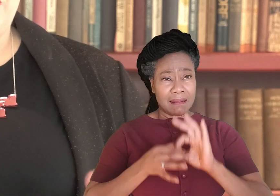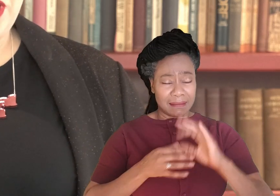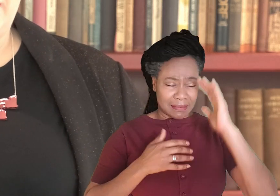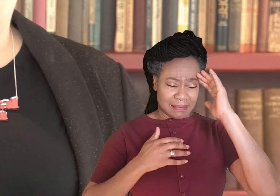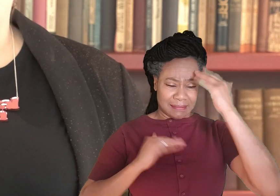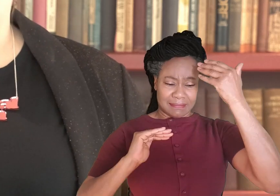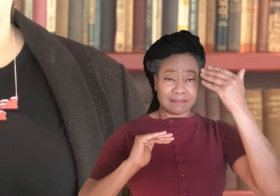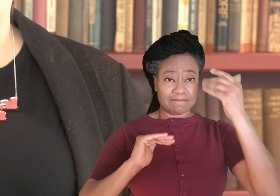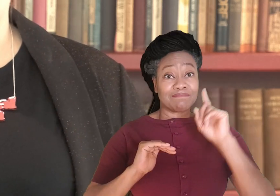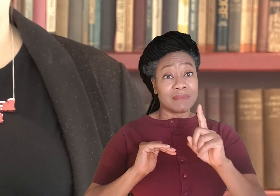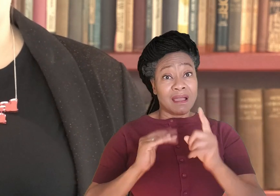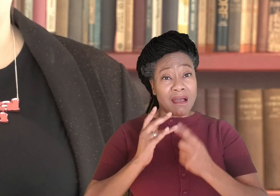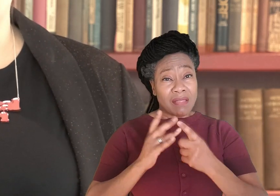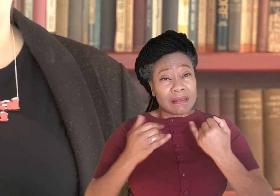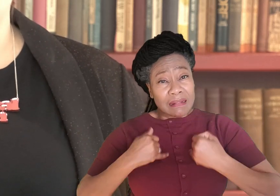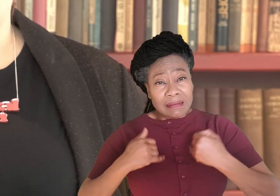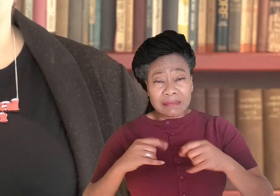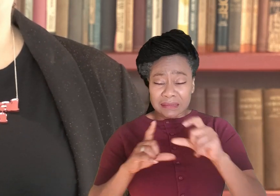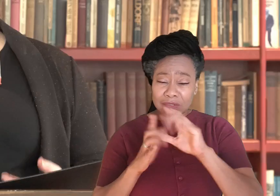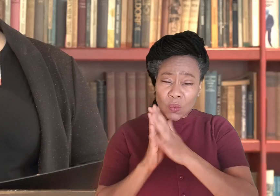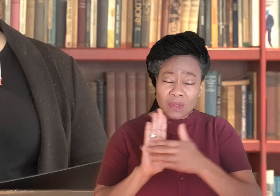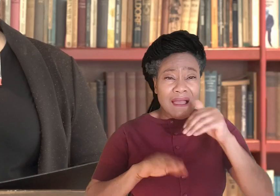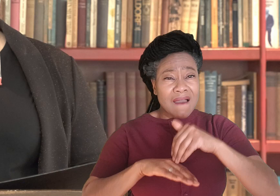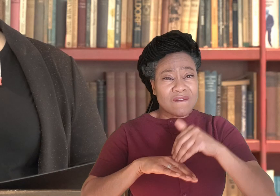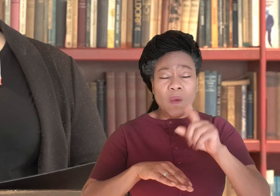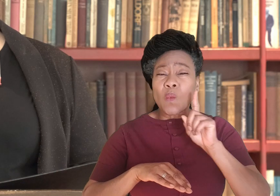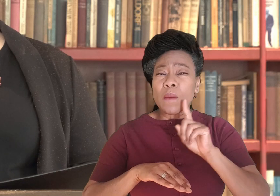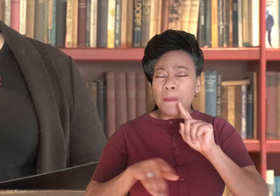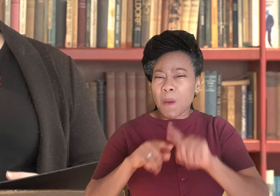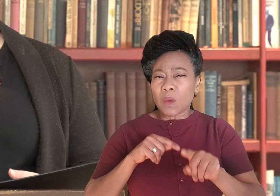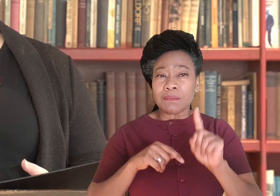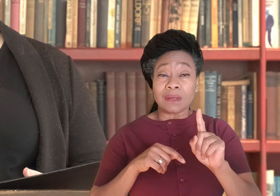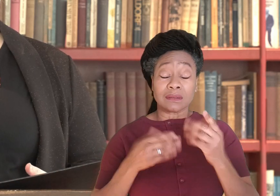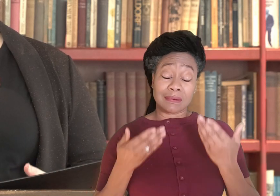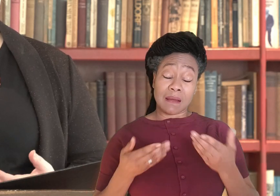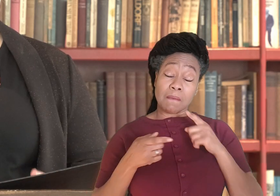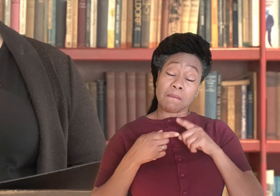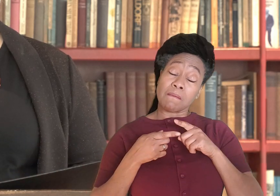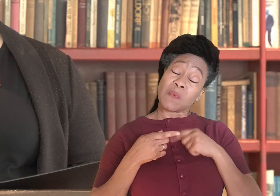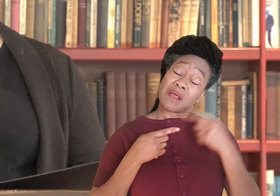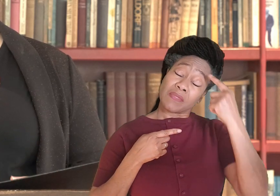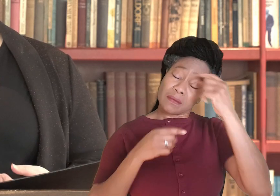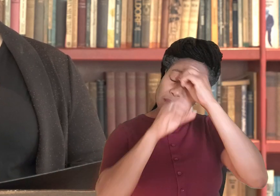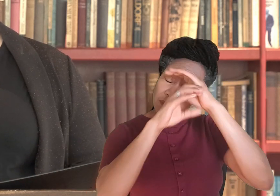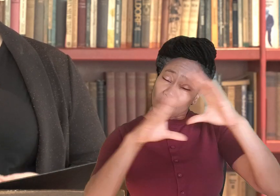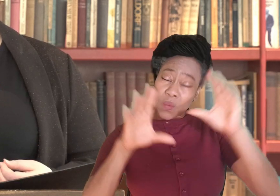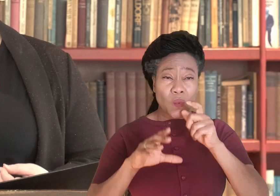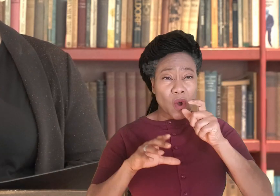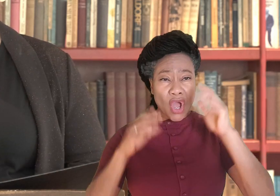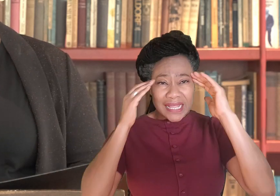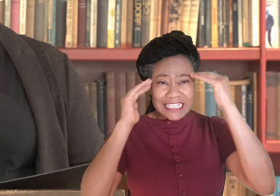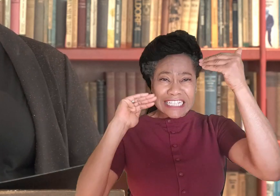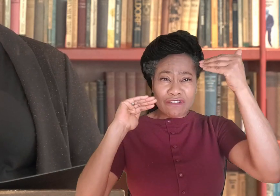other illnesses and disorders that primarily affect women. Generally now, though, when we think of the word hysteria, we think of